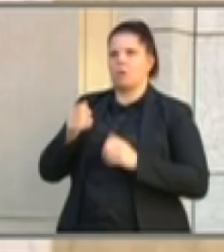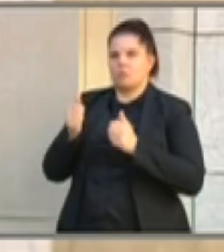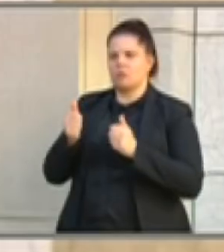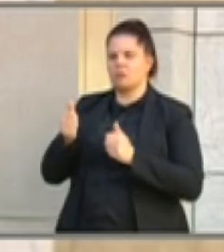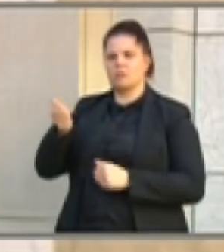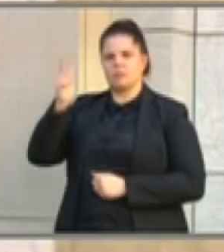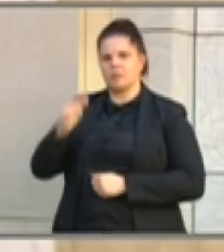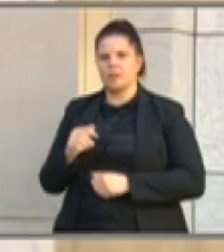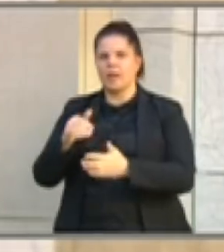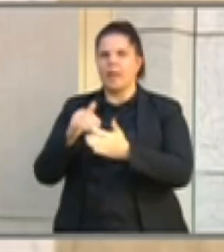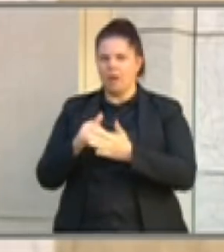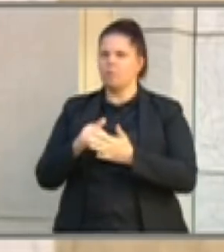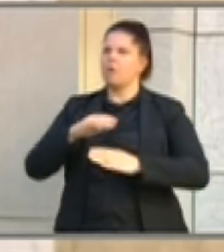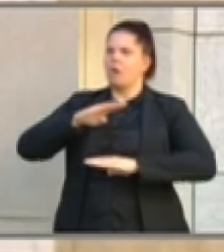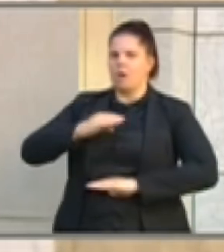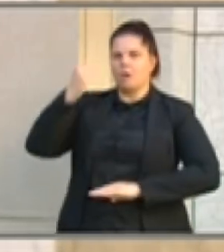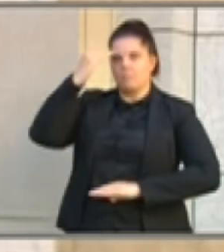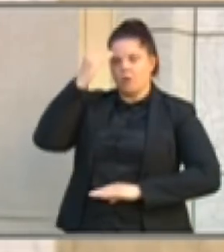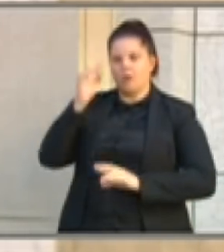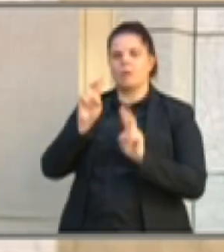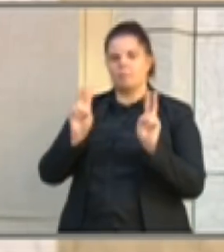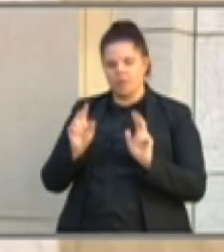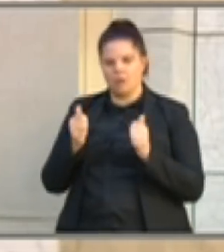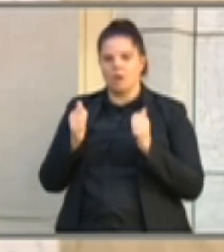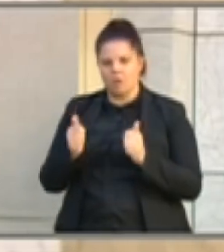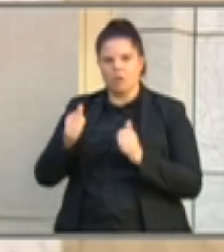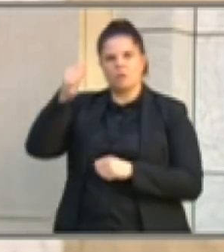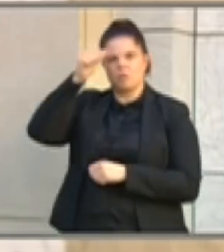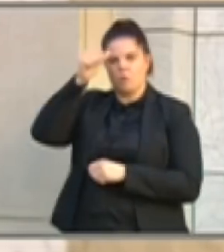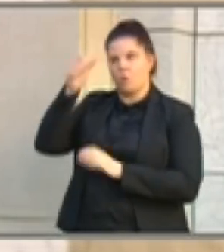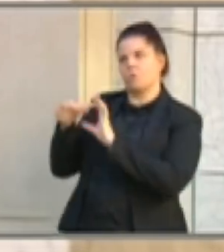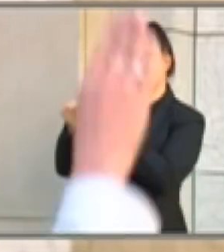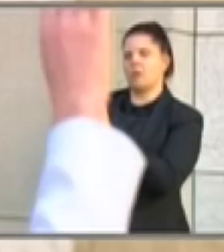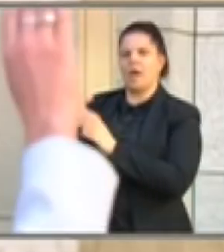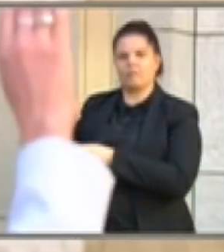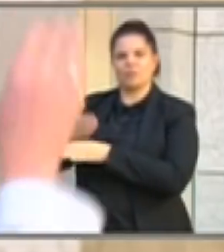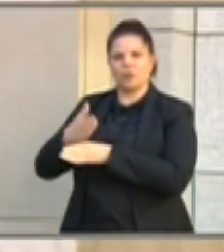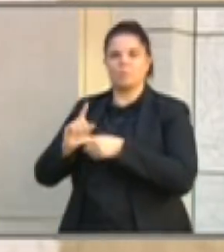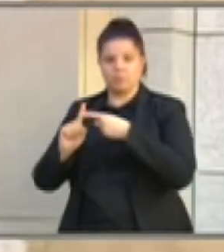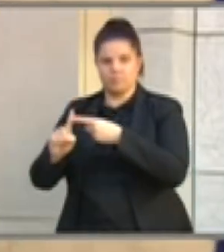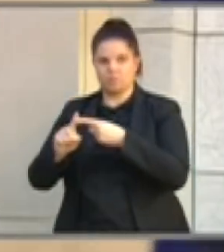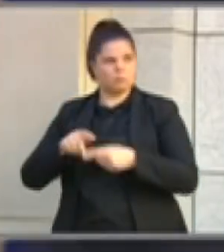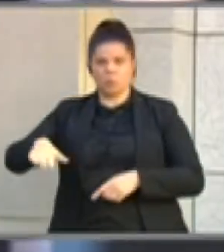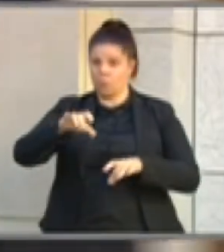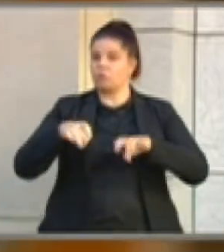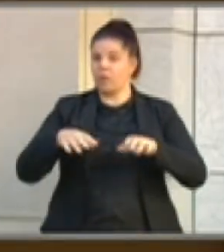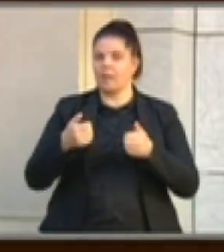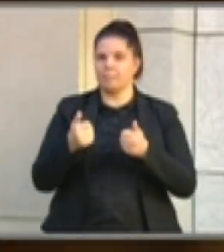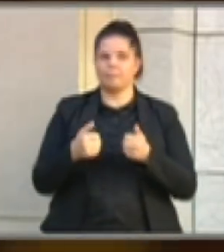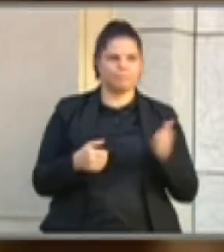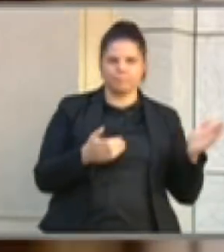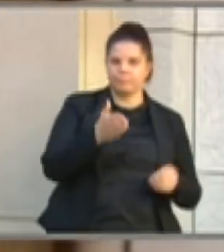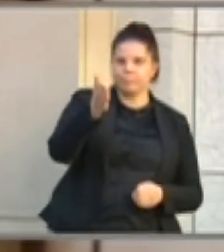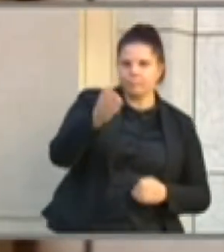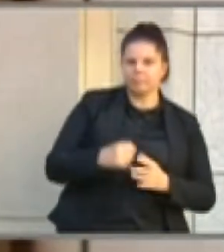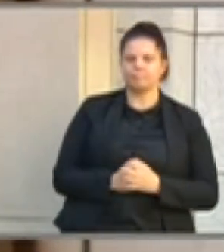psychological and tangible material boost to employees around the country. Great. Lani and then Catherine. Prime Minister, this